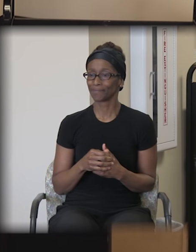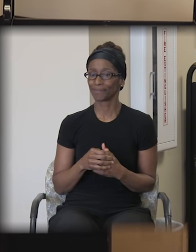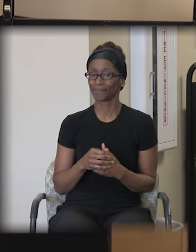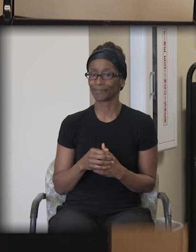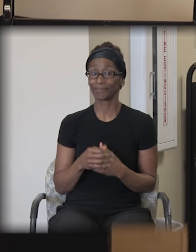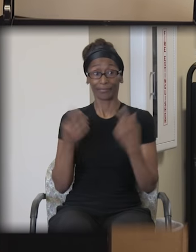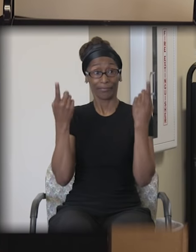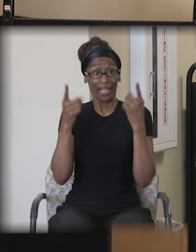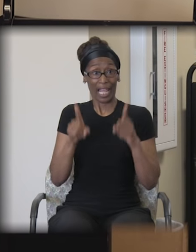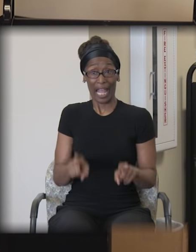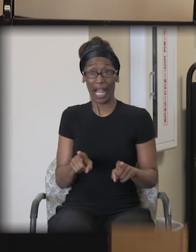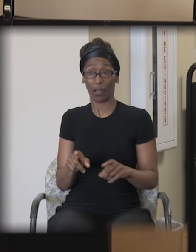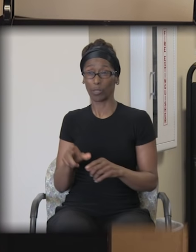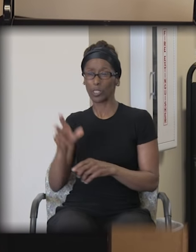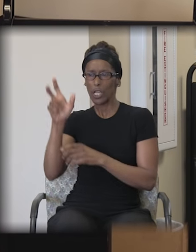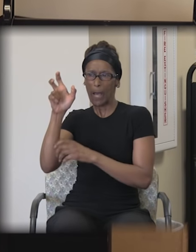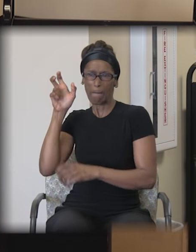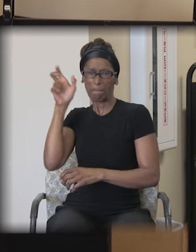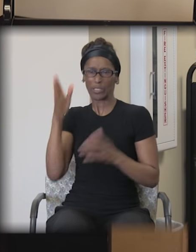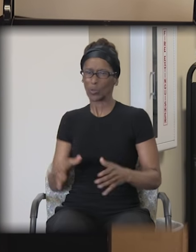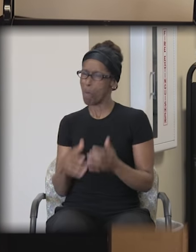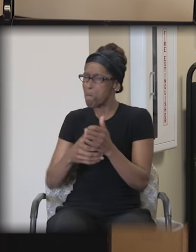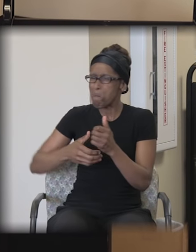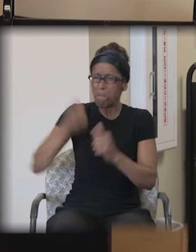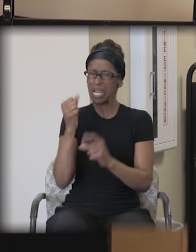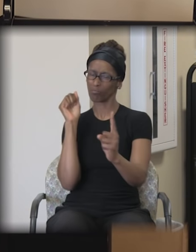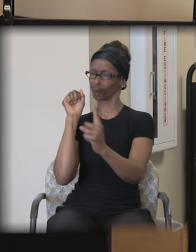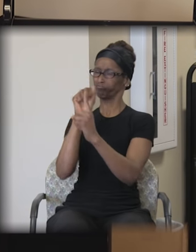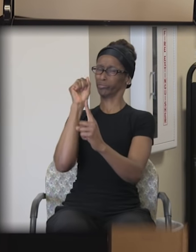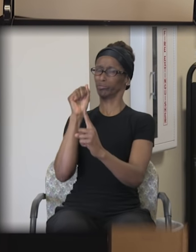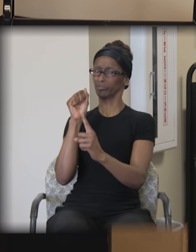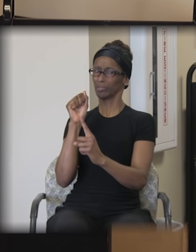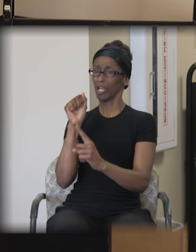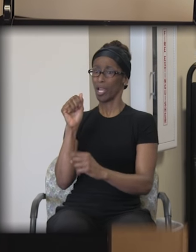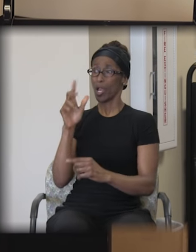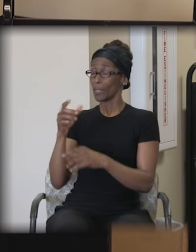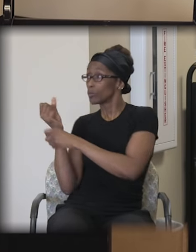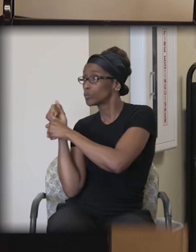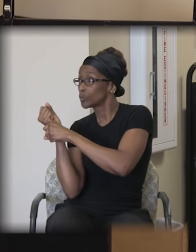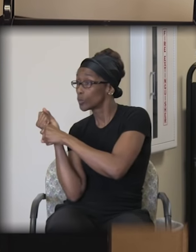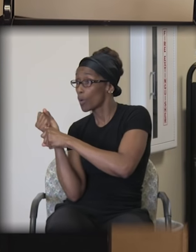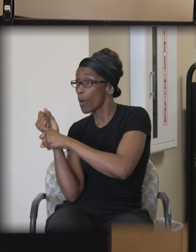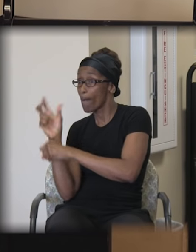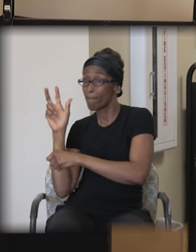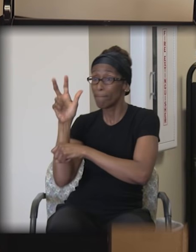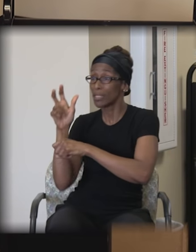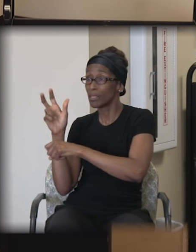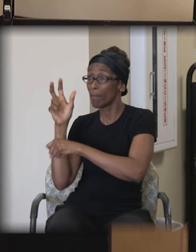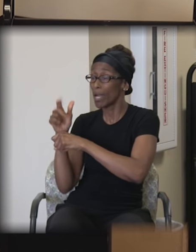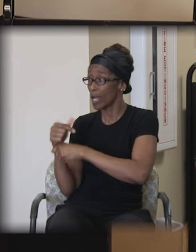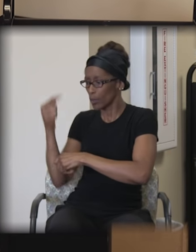One day a pitcher played the meanest trick of all. William let three pitches go by because he thought they were